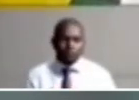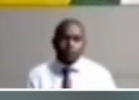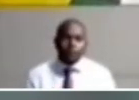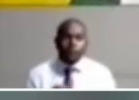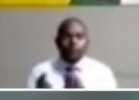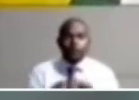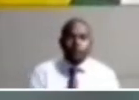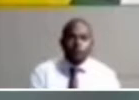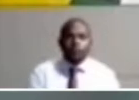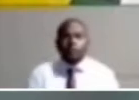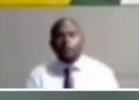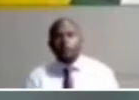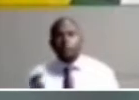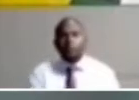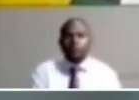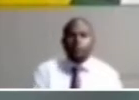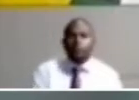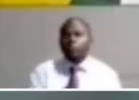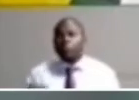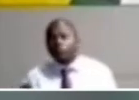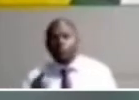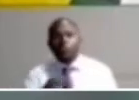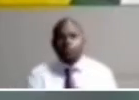coming in, going back, coming in, going back.